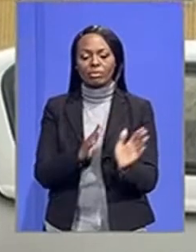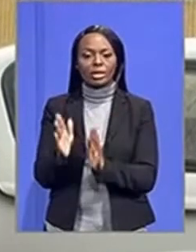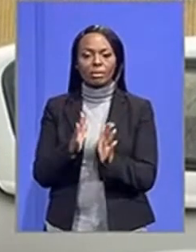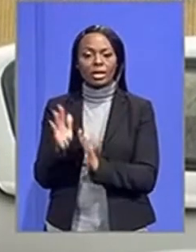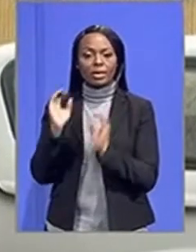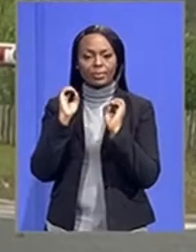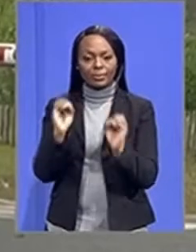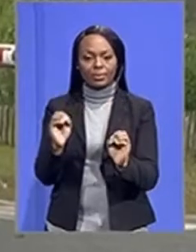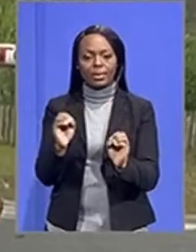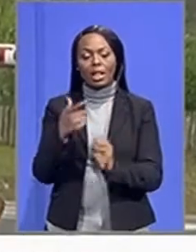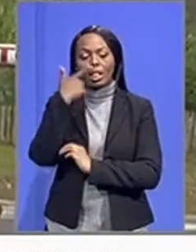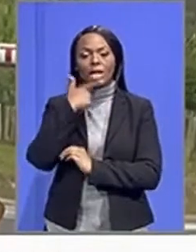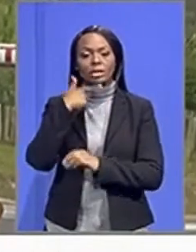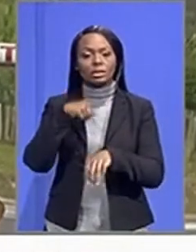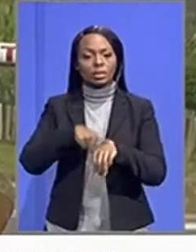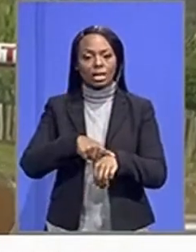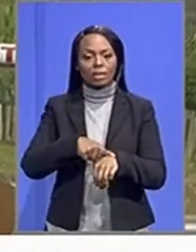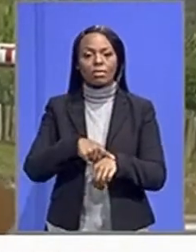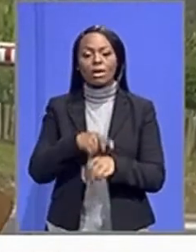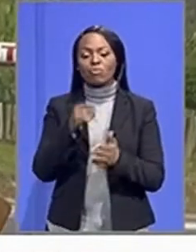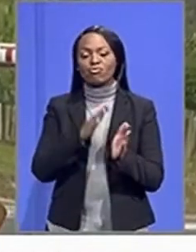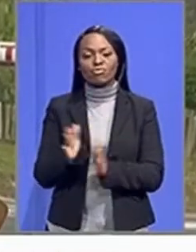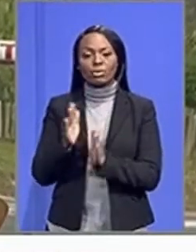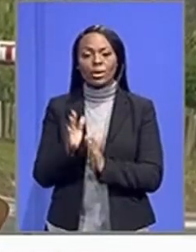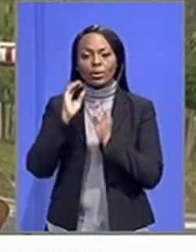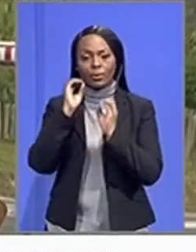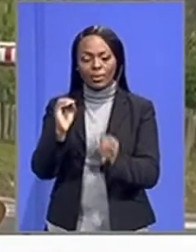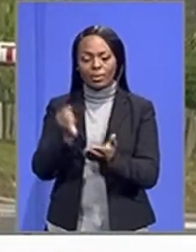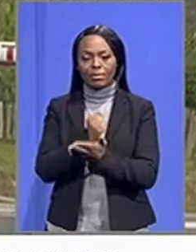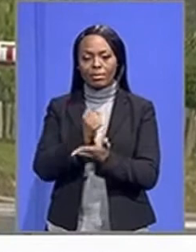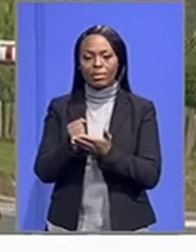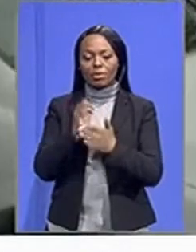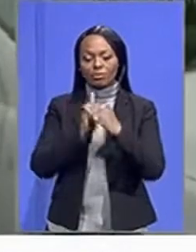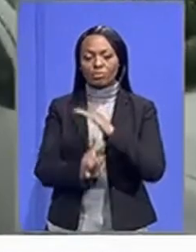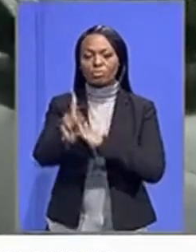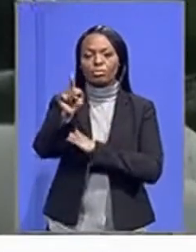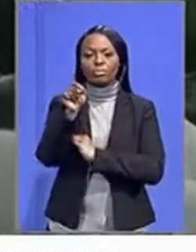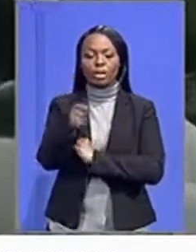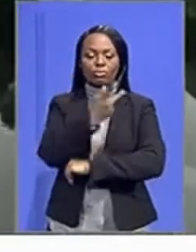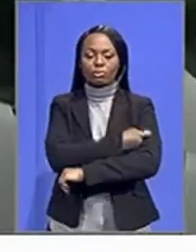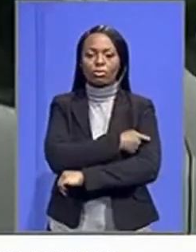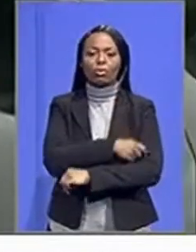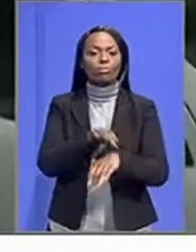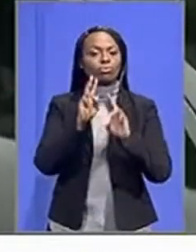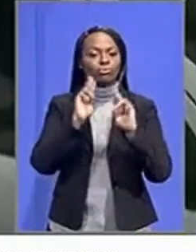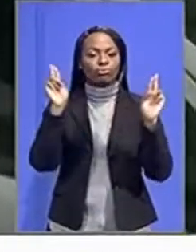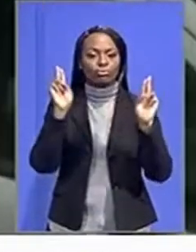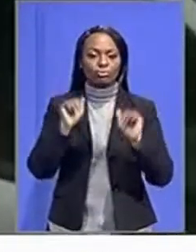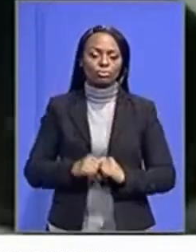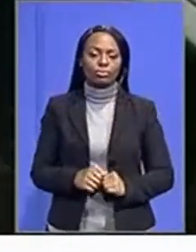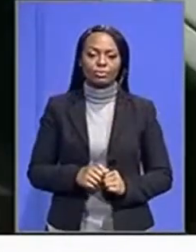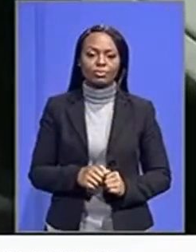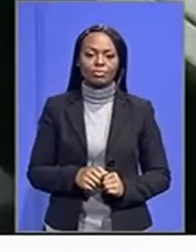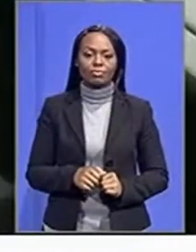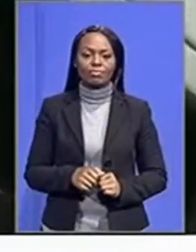nako ya dijo tsa motshegare bao ba sa dirang dithulaganyo tsa moento ba se dumelelwe go tsena. Did you get assistance